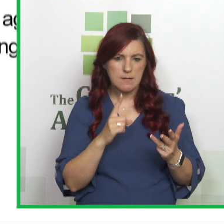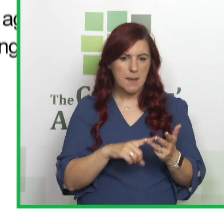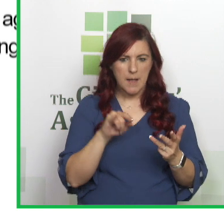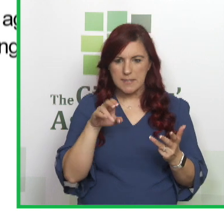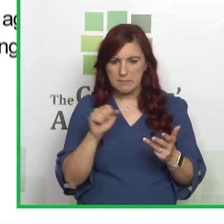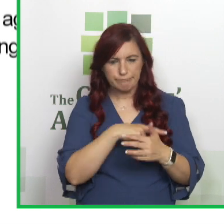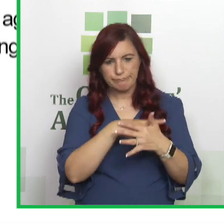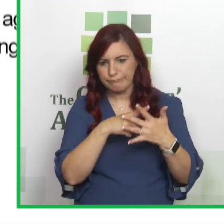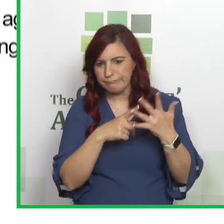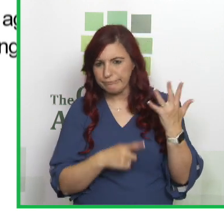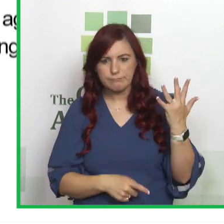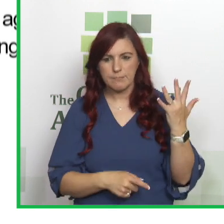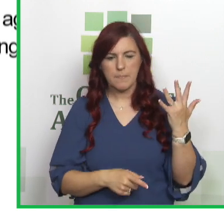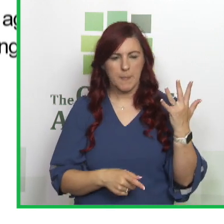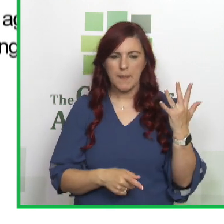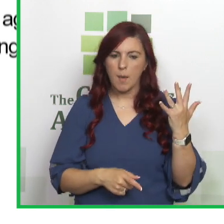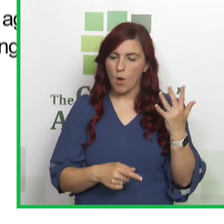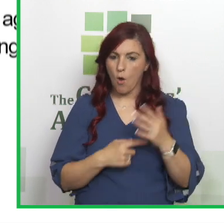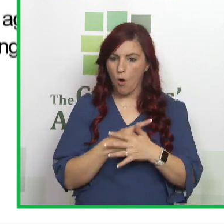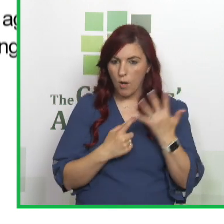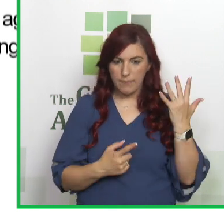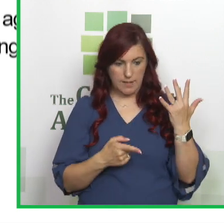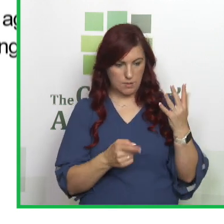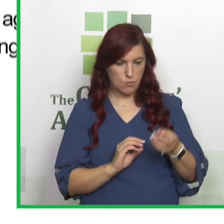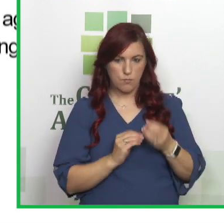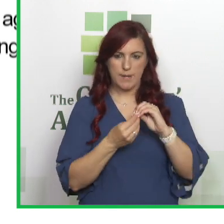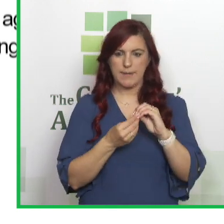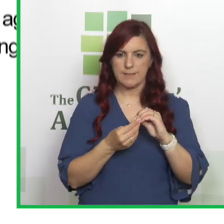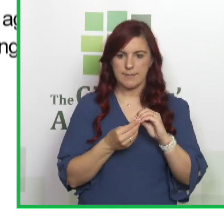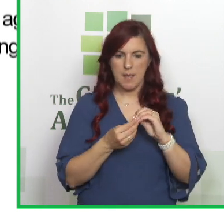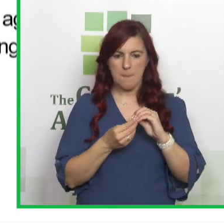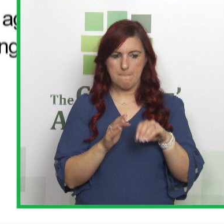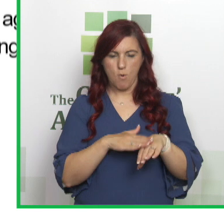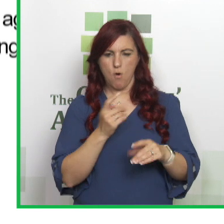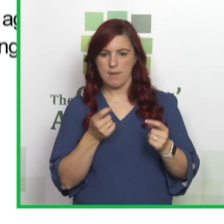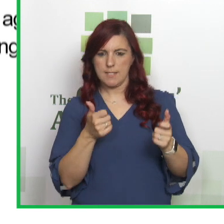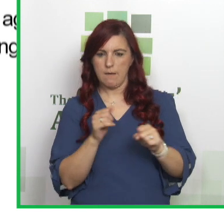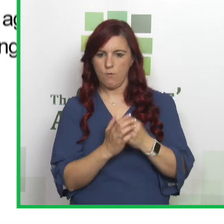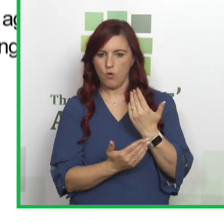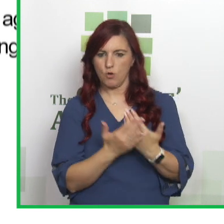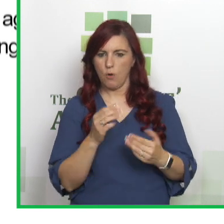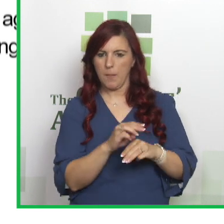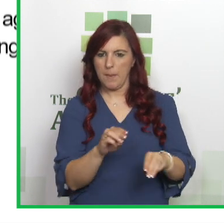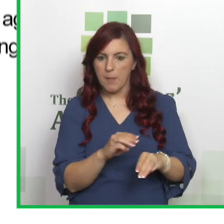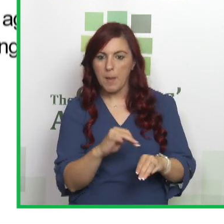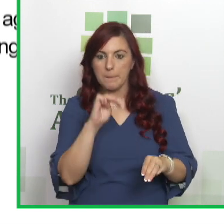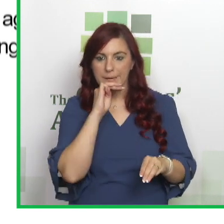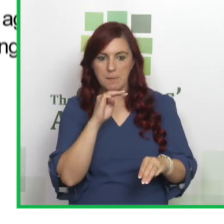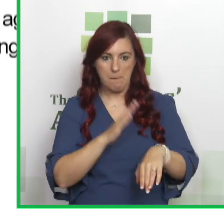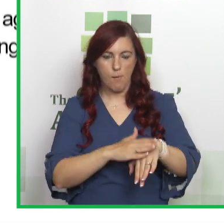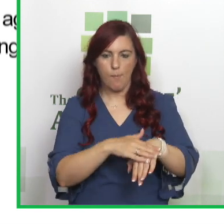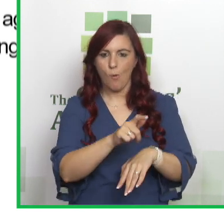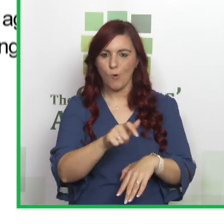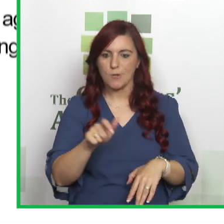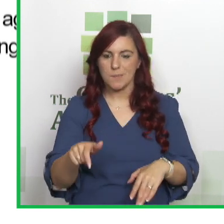These are ones that particularly come to mind, all of which created and aimed at a younger generation with the intention of increasing customer base. It's the